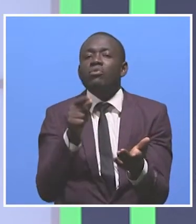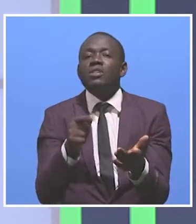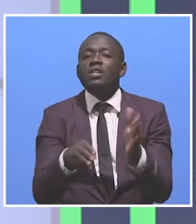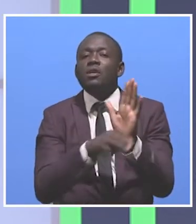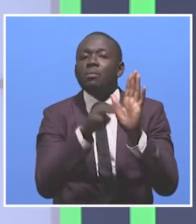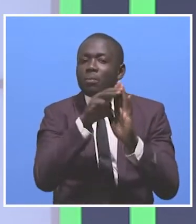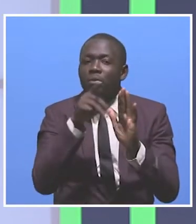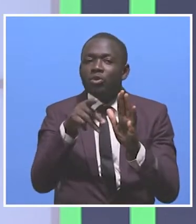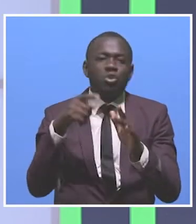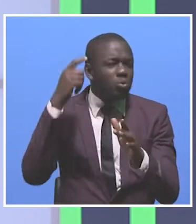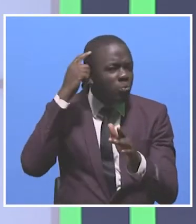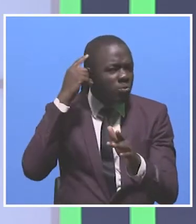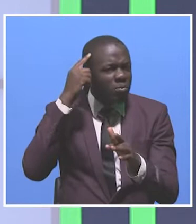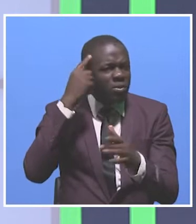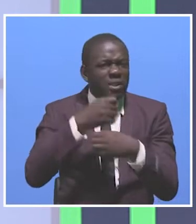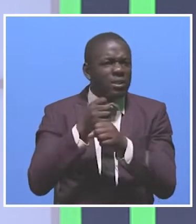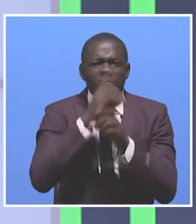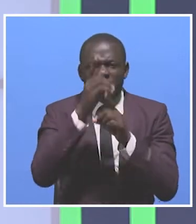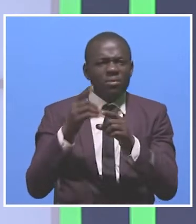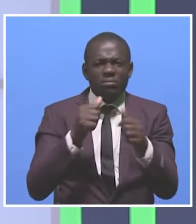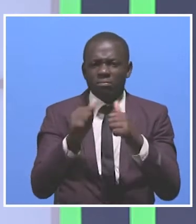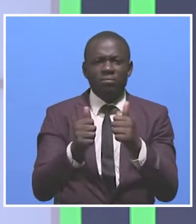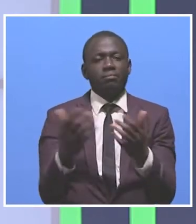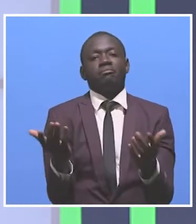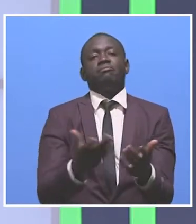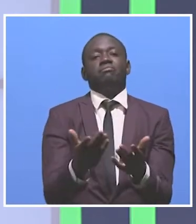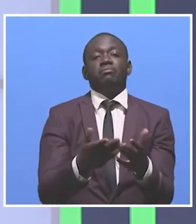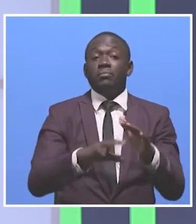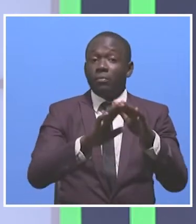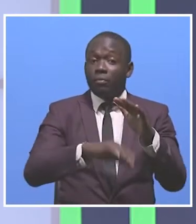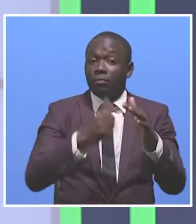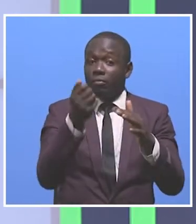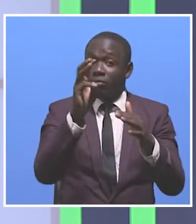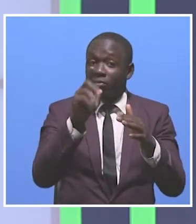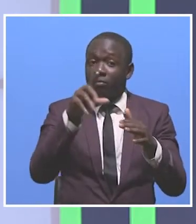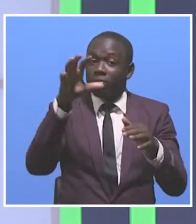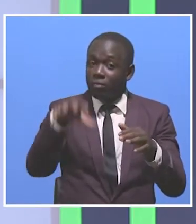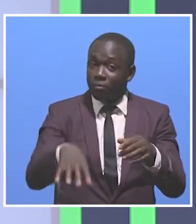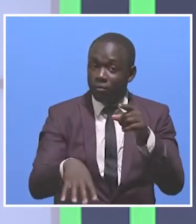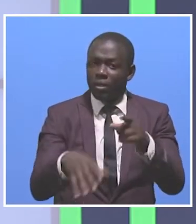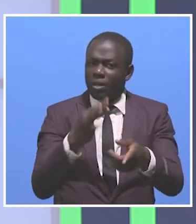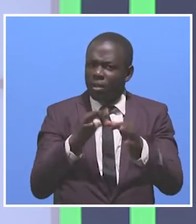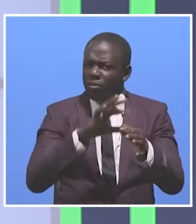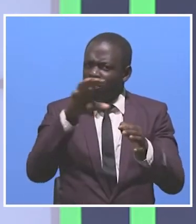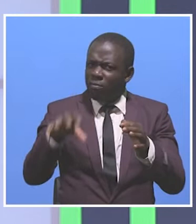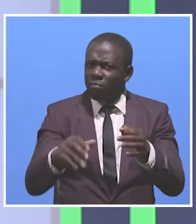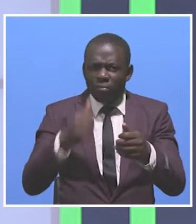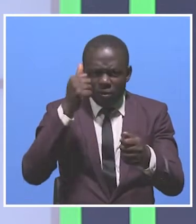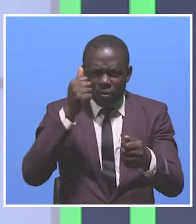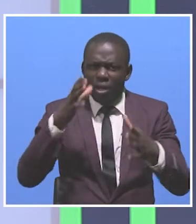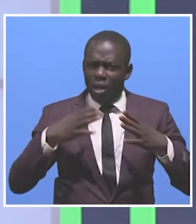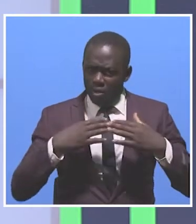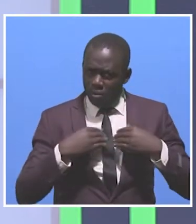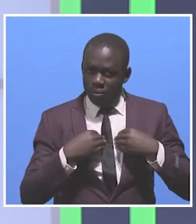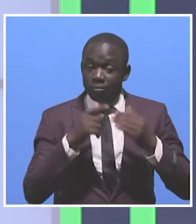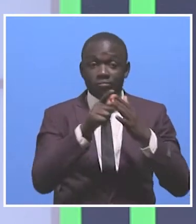to reason properly. The below 16 is a child. So even if a child accepts, the